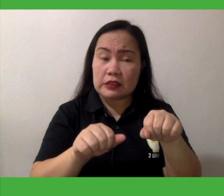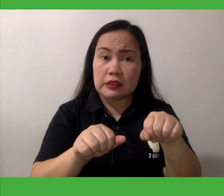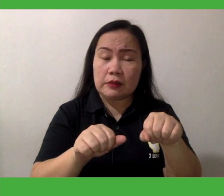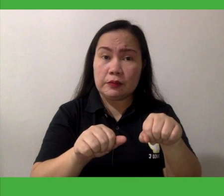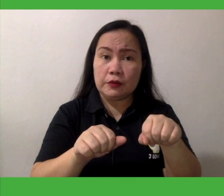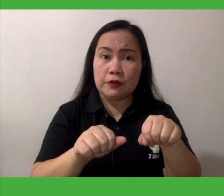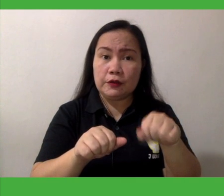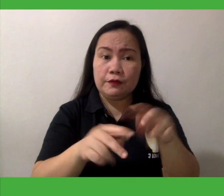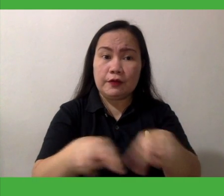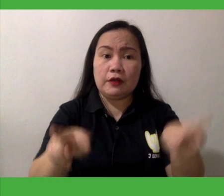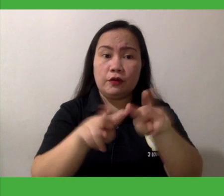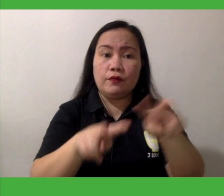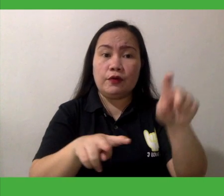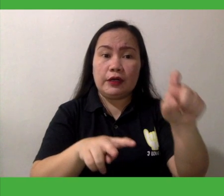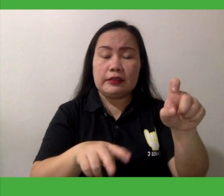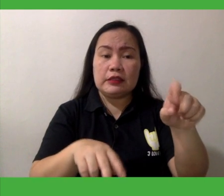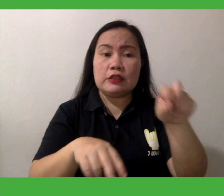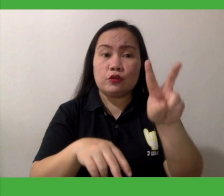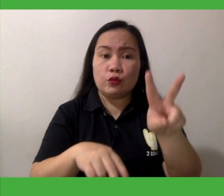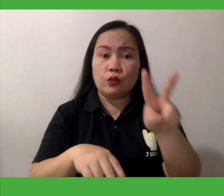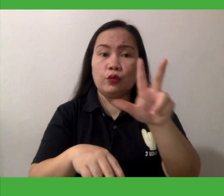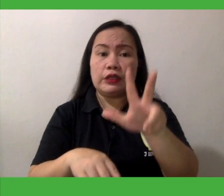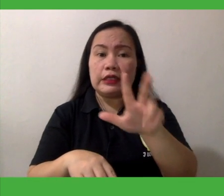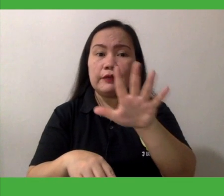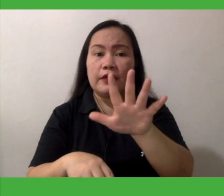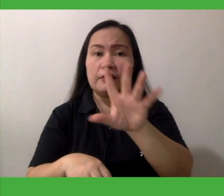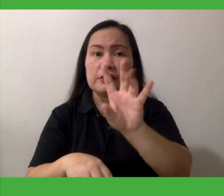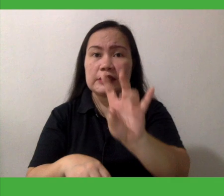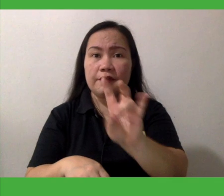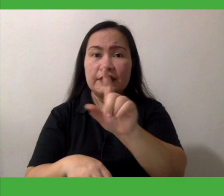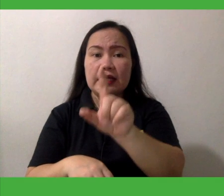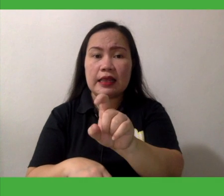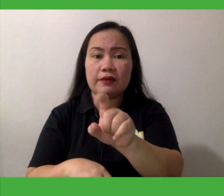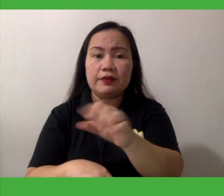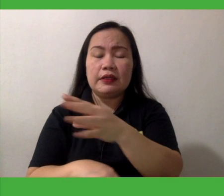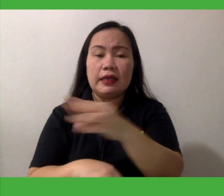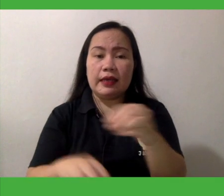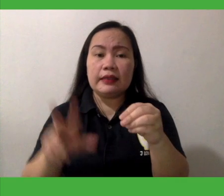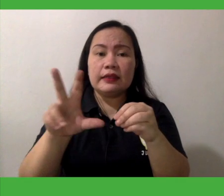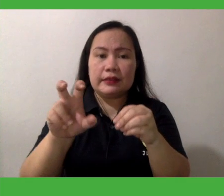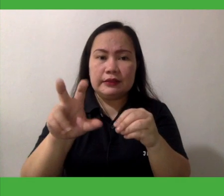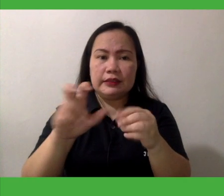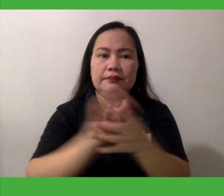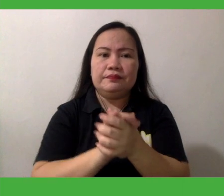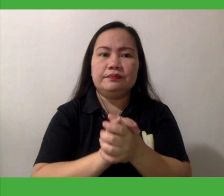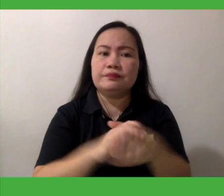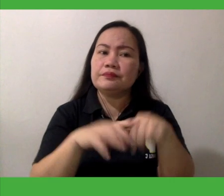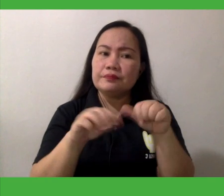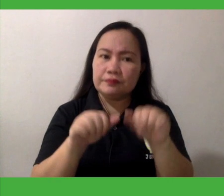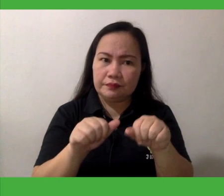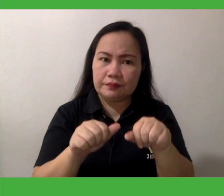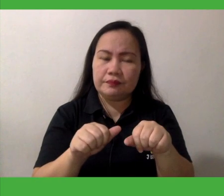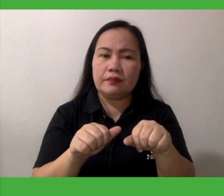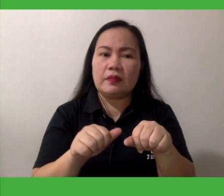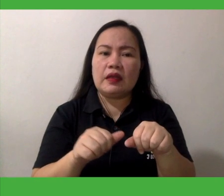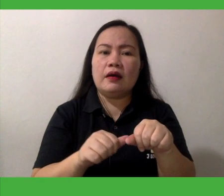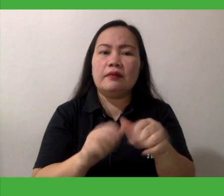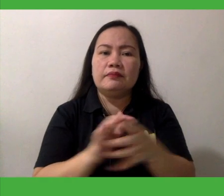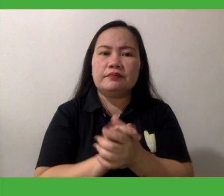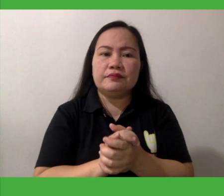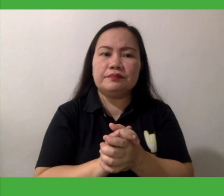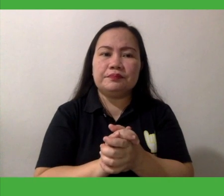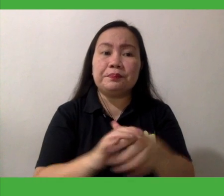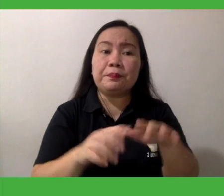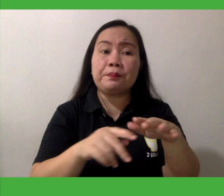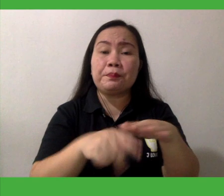possible values for X are 2, 3, 5, 7, 11, 13. So, these are the